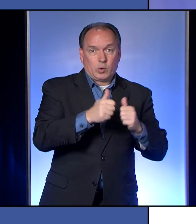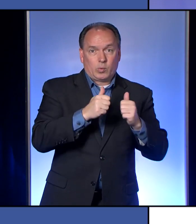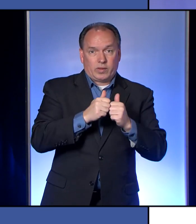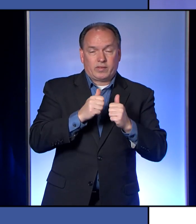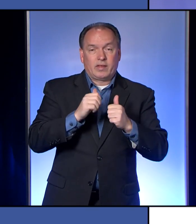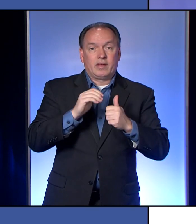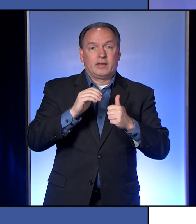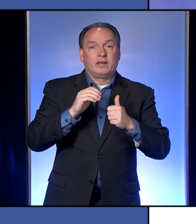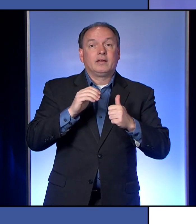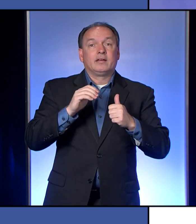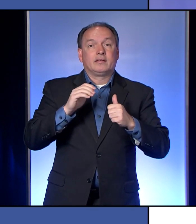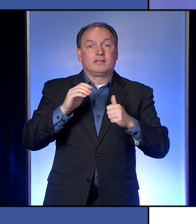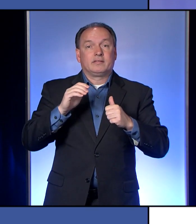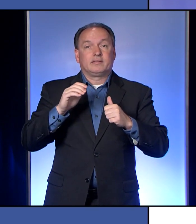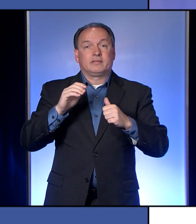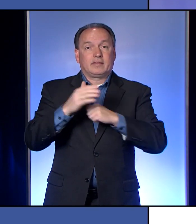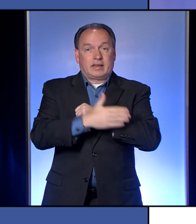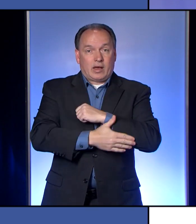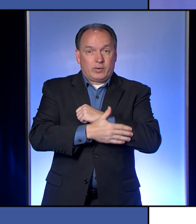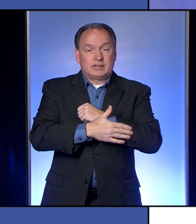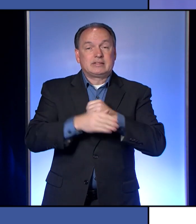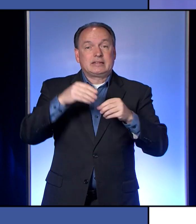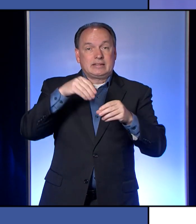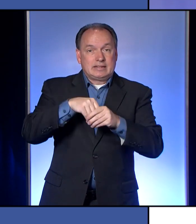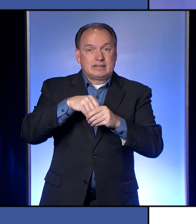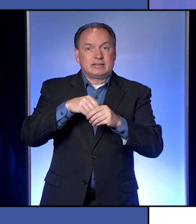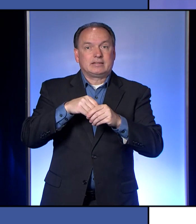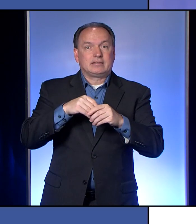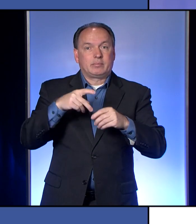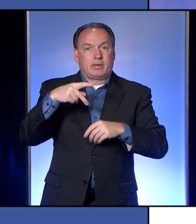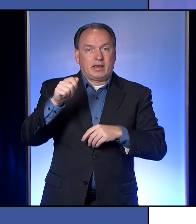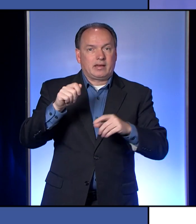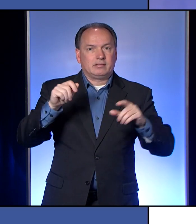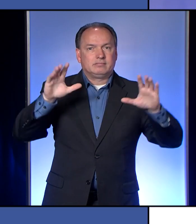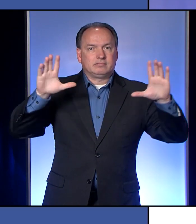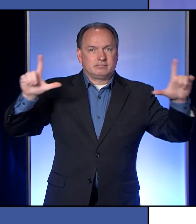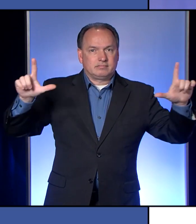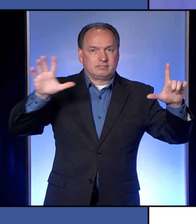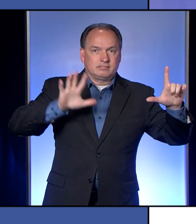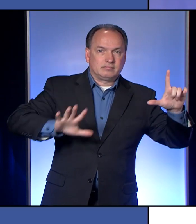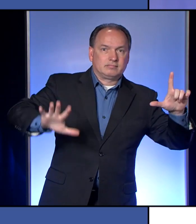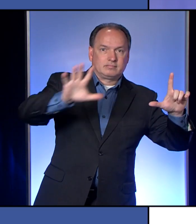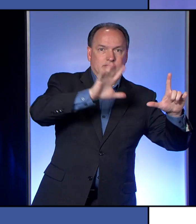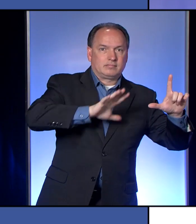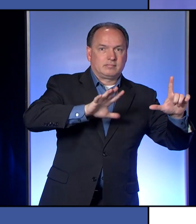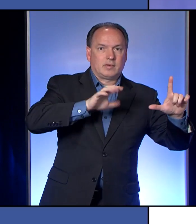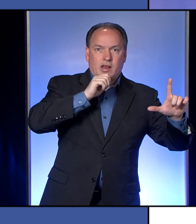counties in Pennsylvania. And of course, we know we have lots of commuters from Ashtabula County and Chautauqua